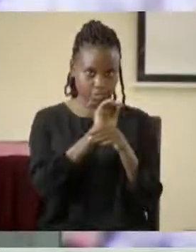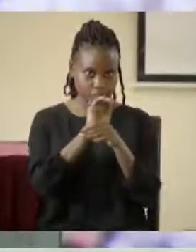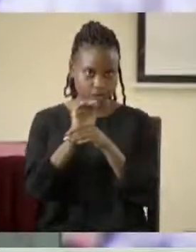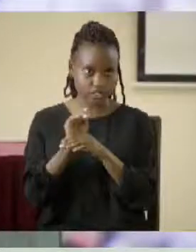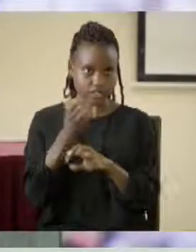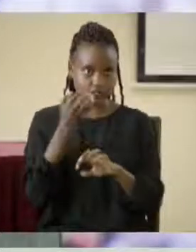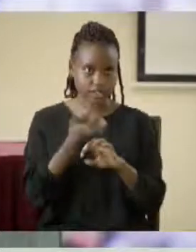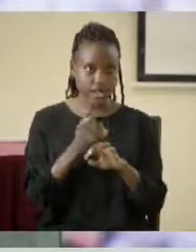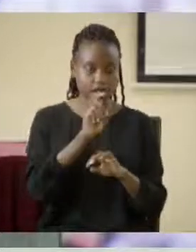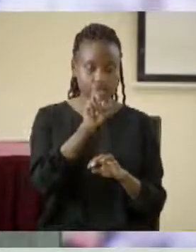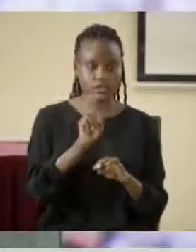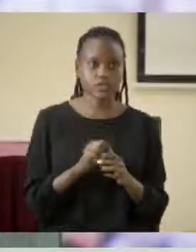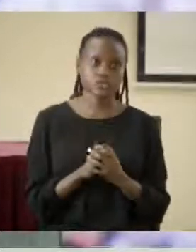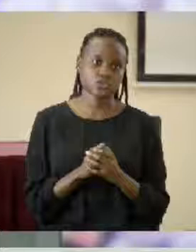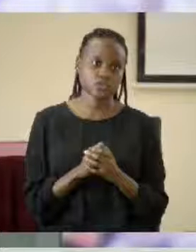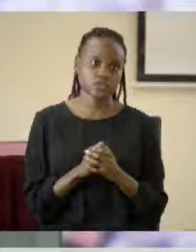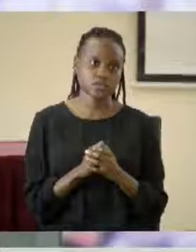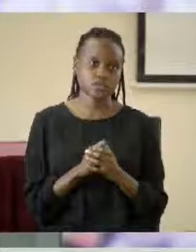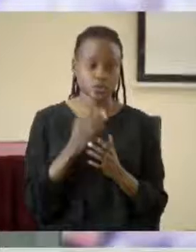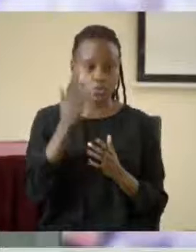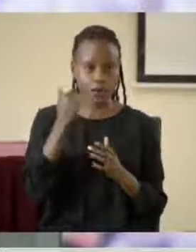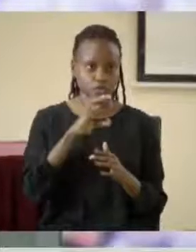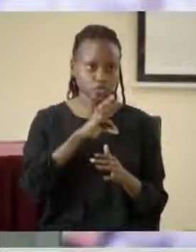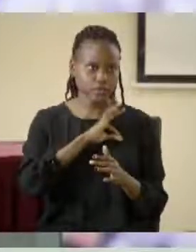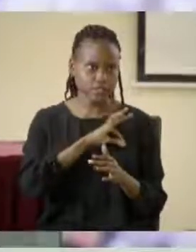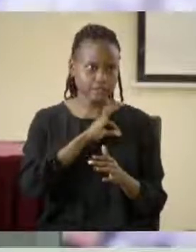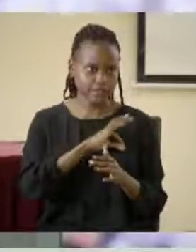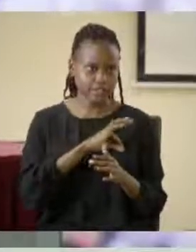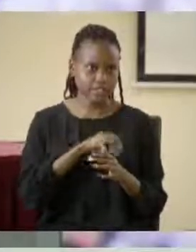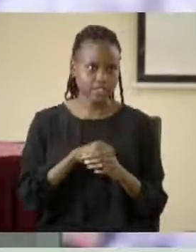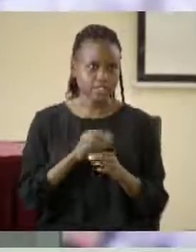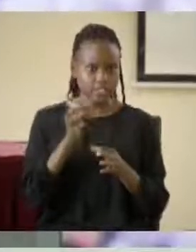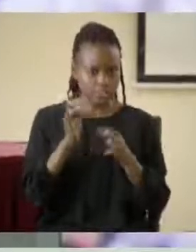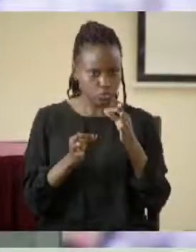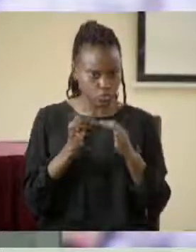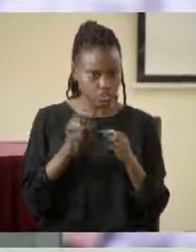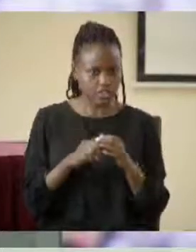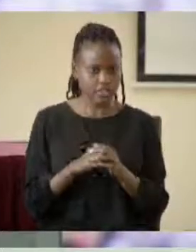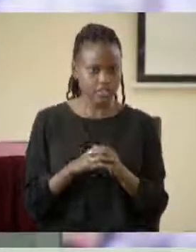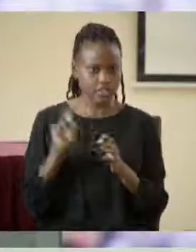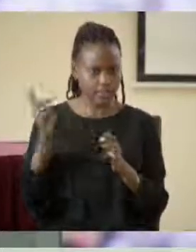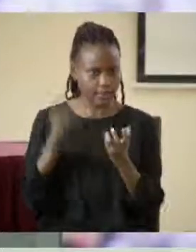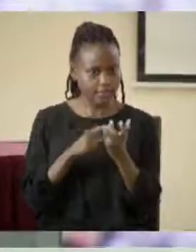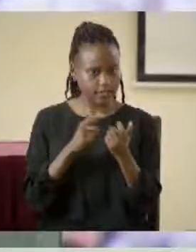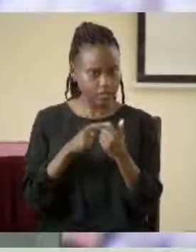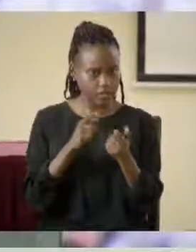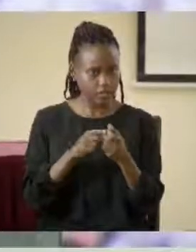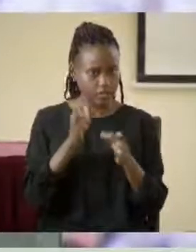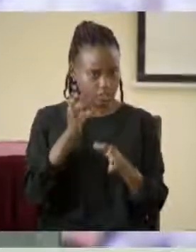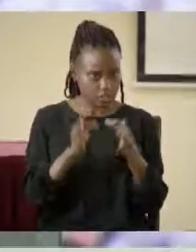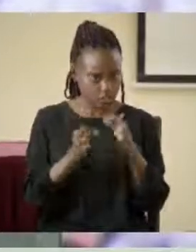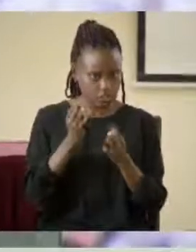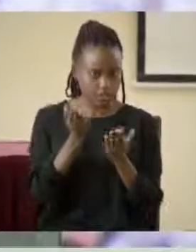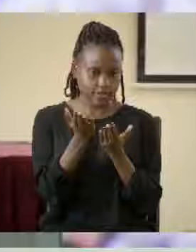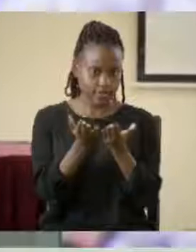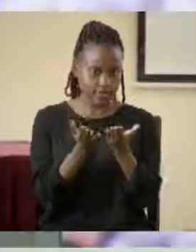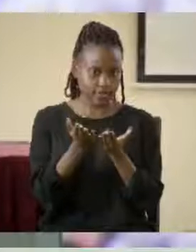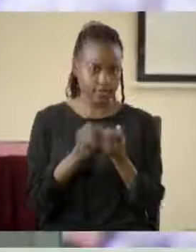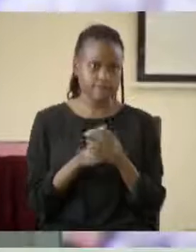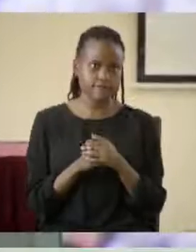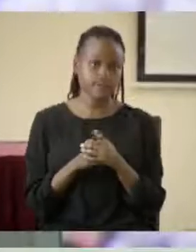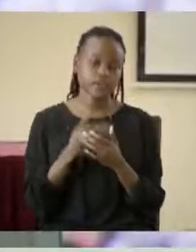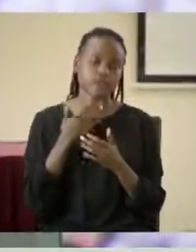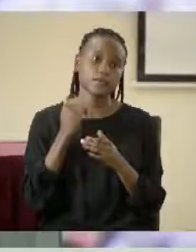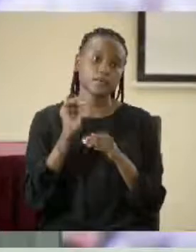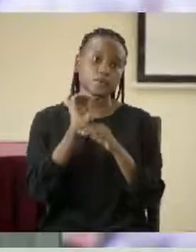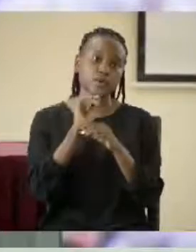I started asking, why do we invest in the judiciary? How many Kenyans does the judiciary serve? I want